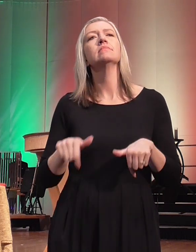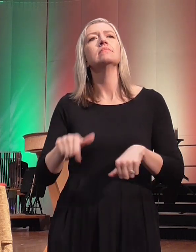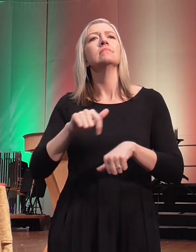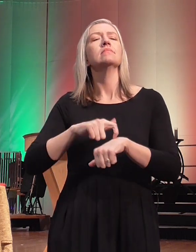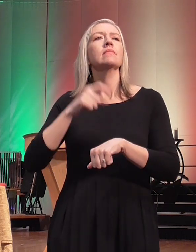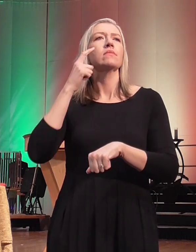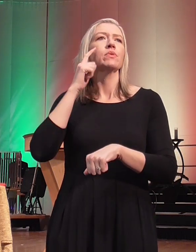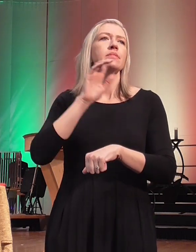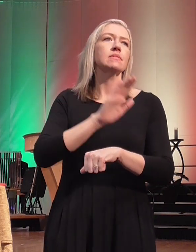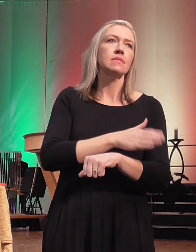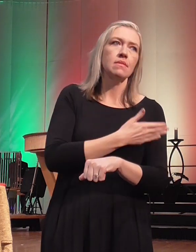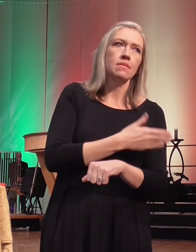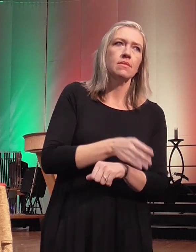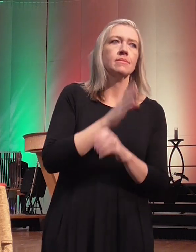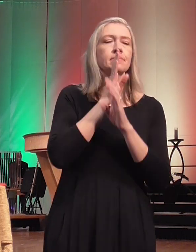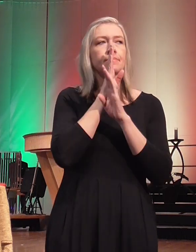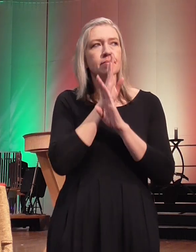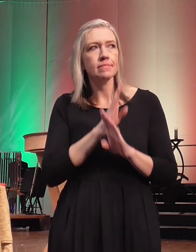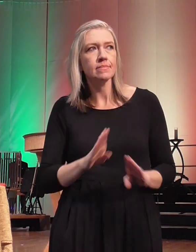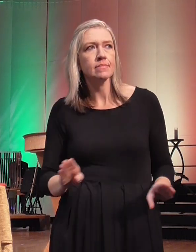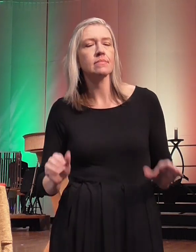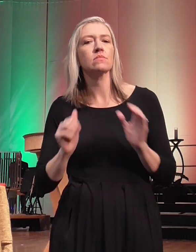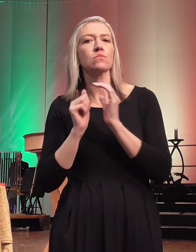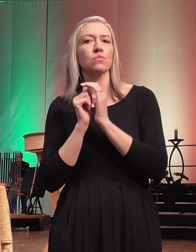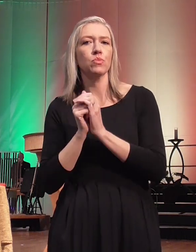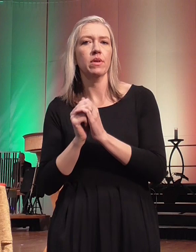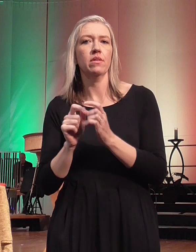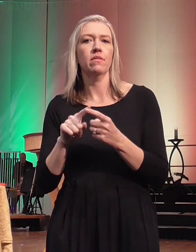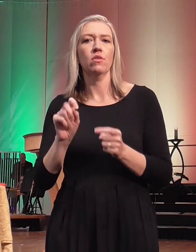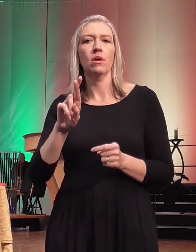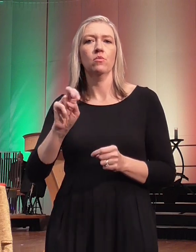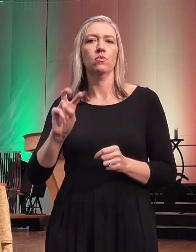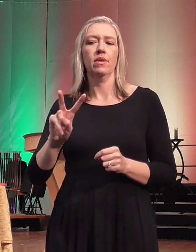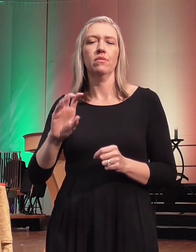of silence, and a prayer from our own Reverend Carol.